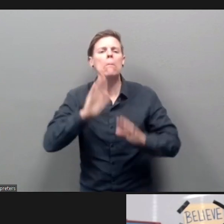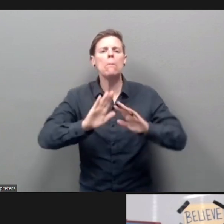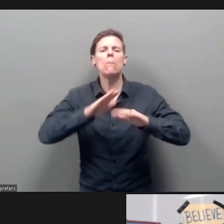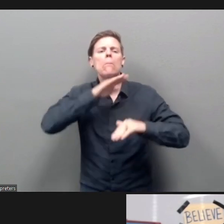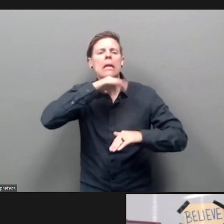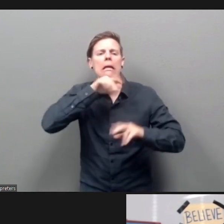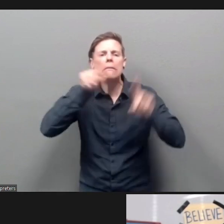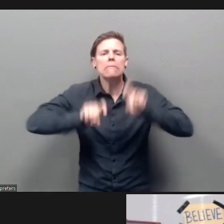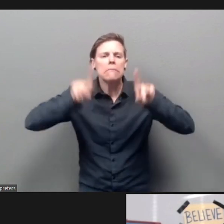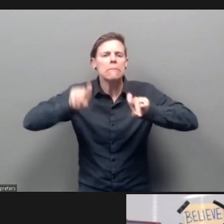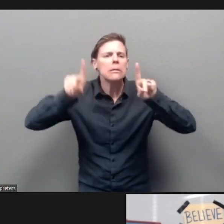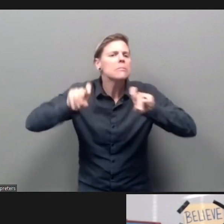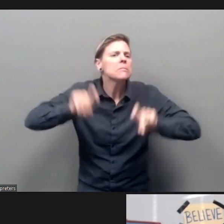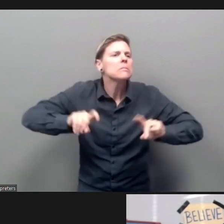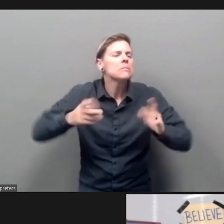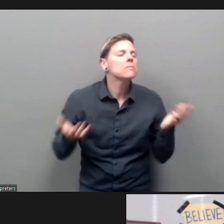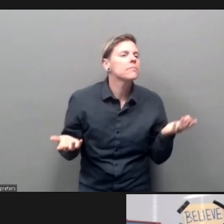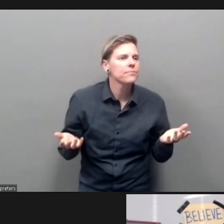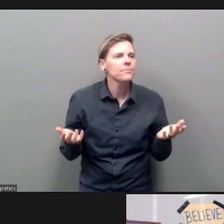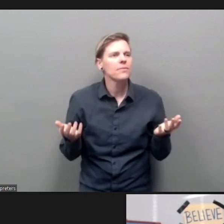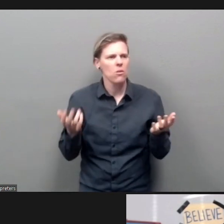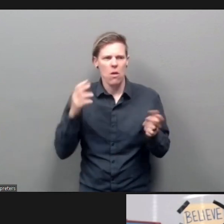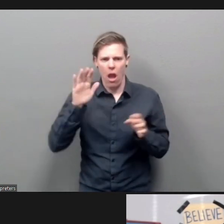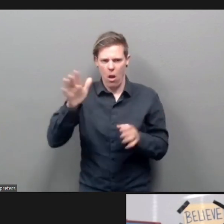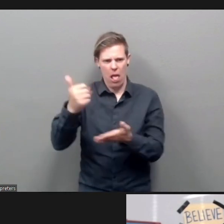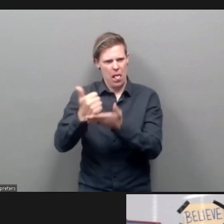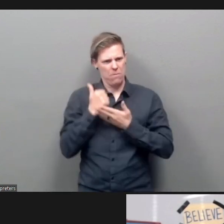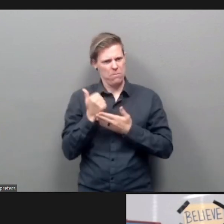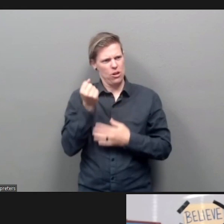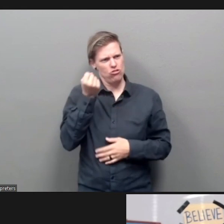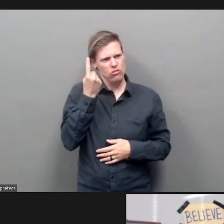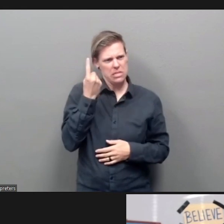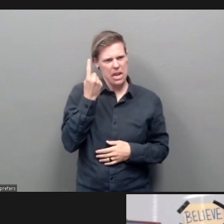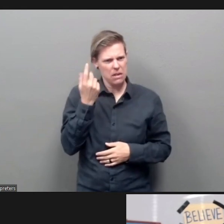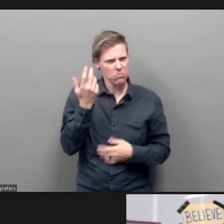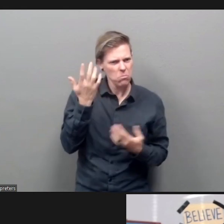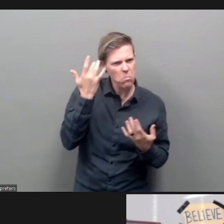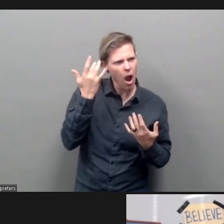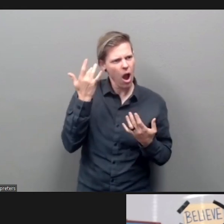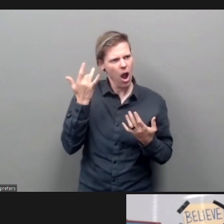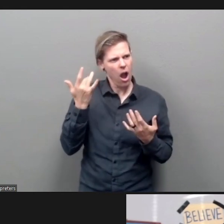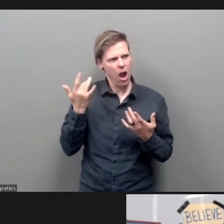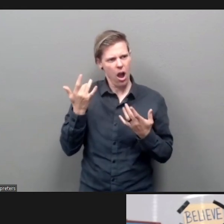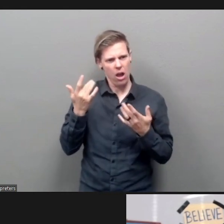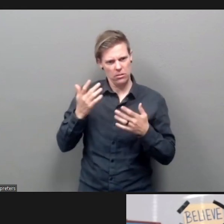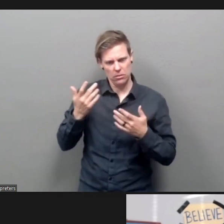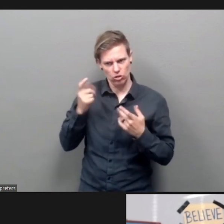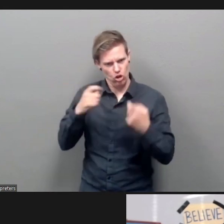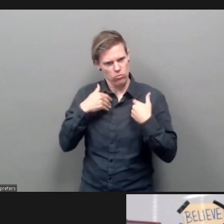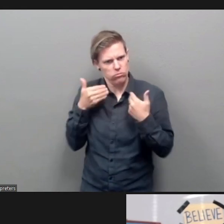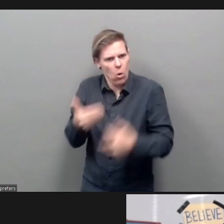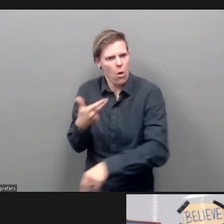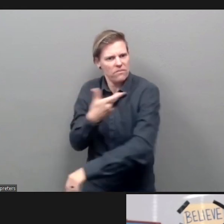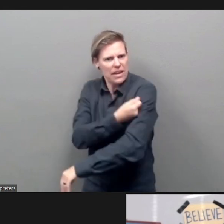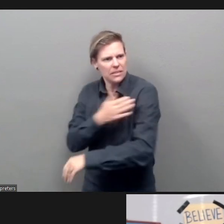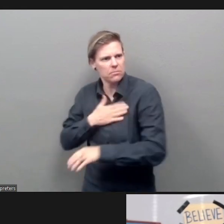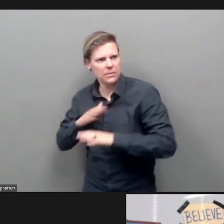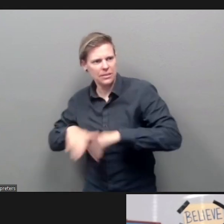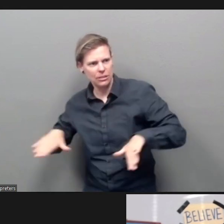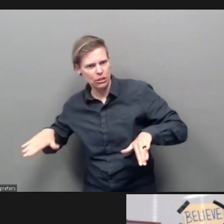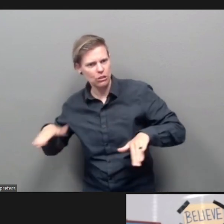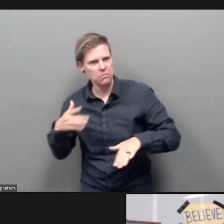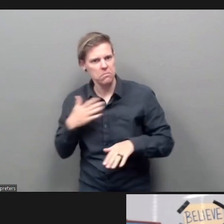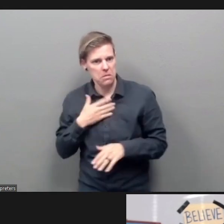understand why I shouldn't be hesitant about giving that to my 5 to 11-year-old if the incidence,